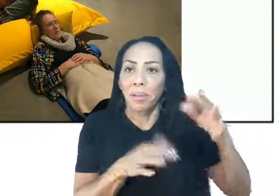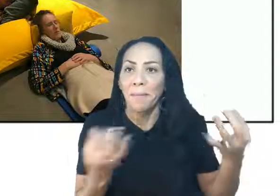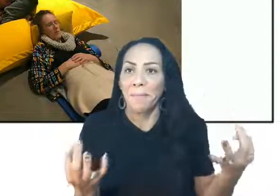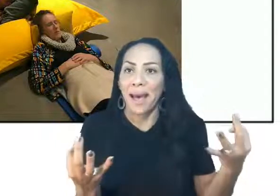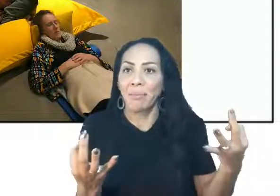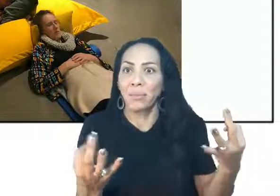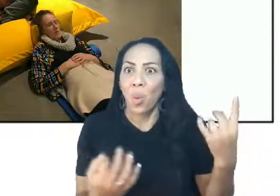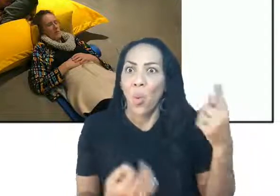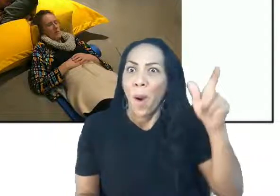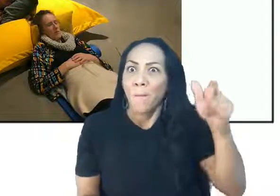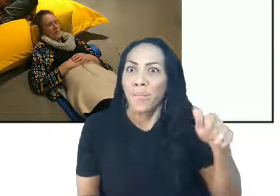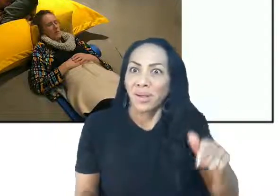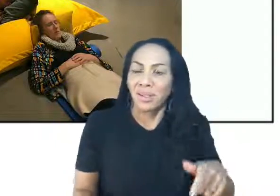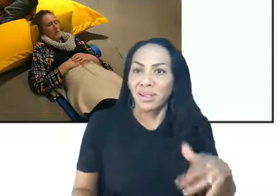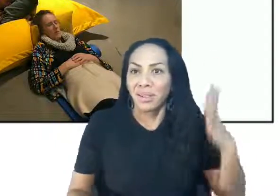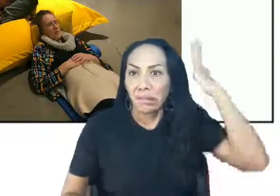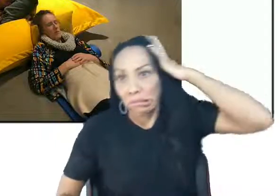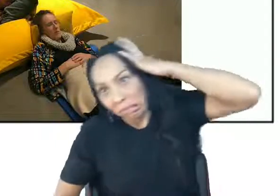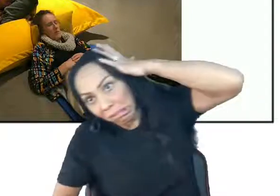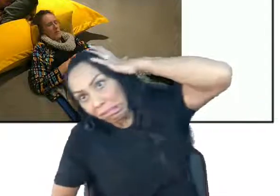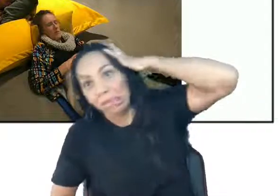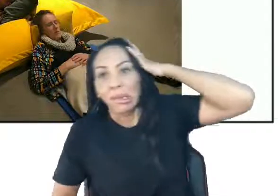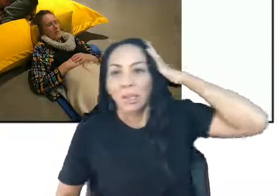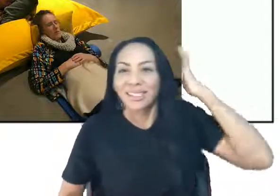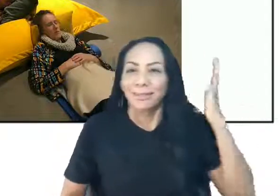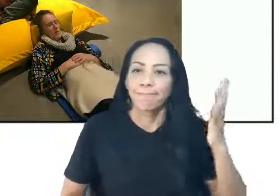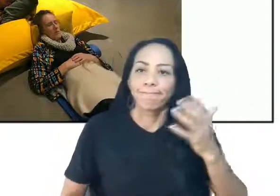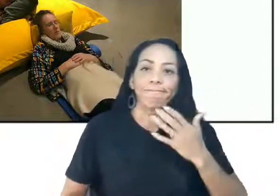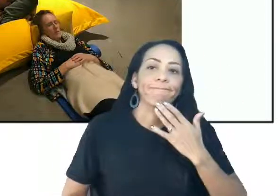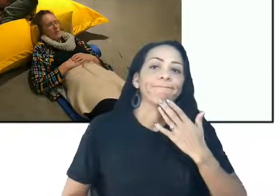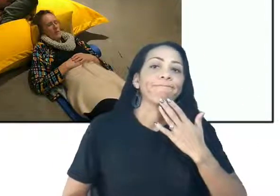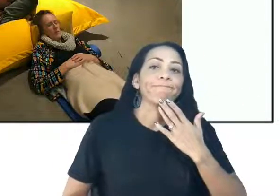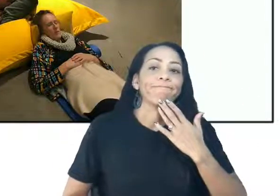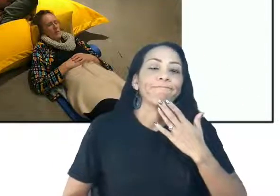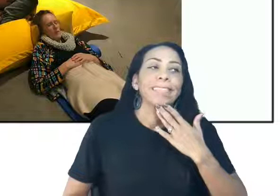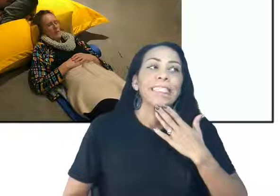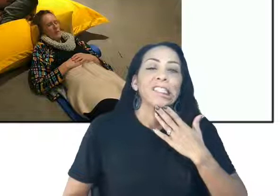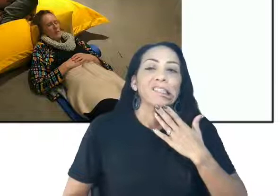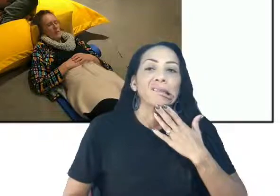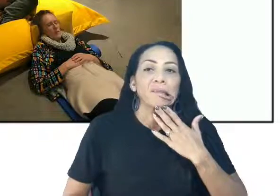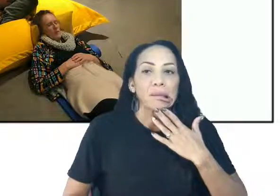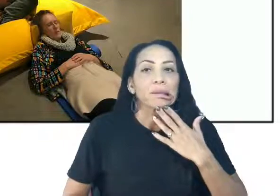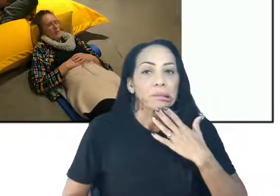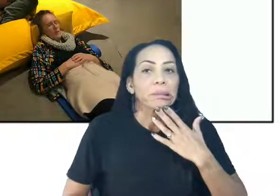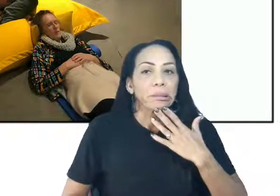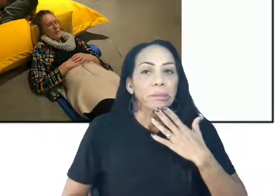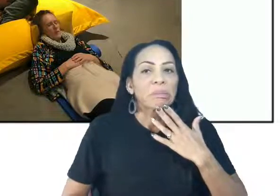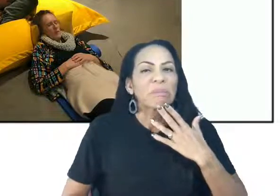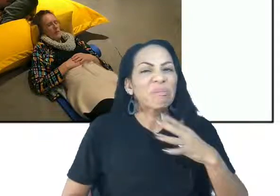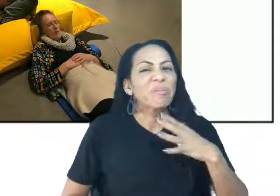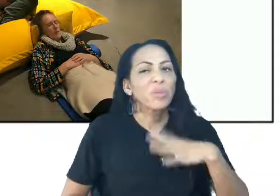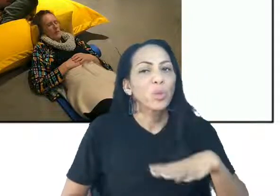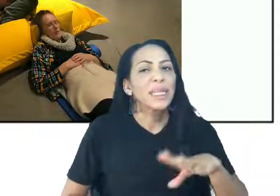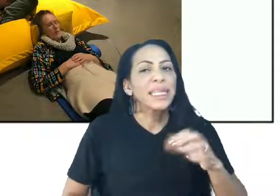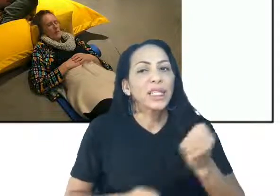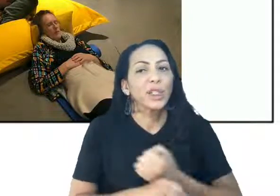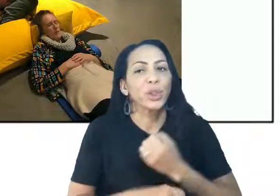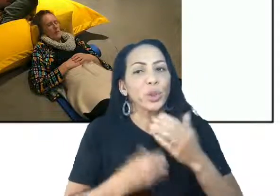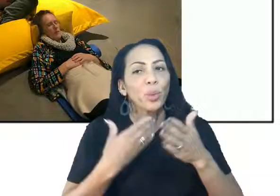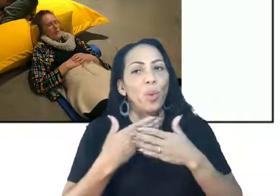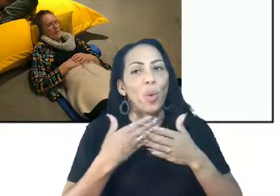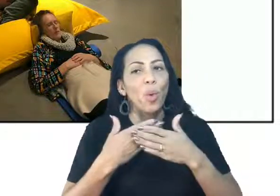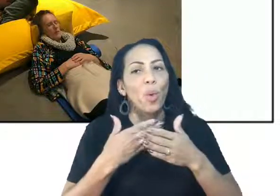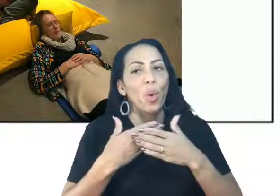heads while they were getting to their seats. So that just told us that we need to do a lot, maybe we need to do a lot more